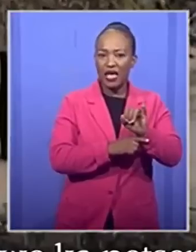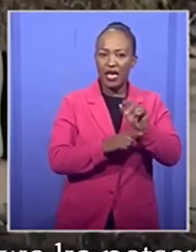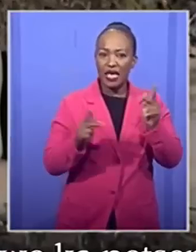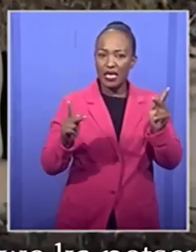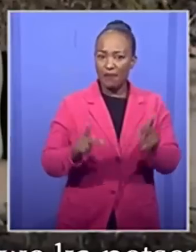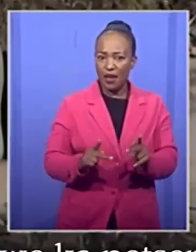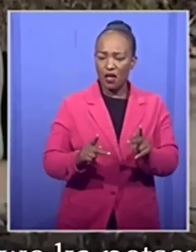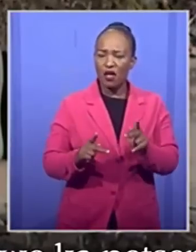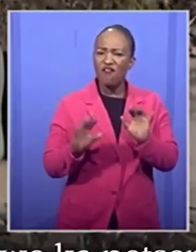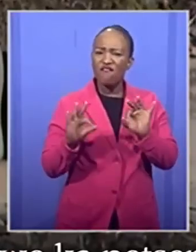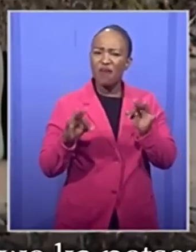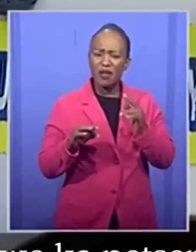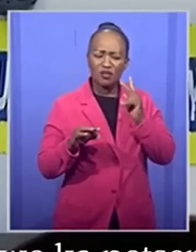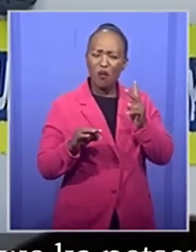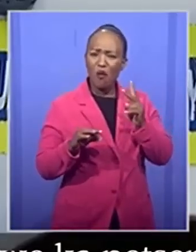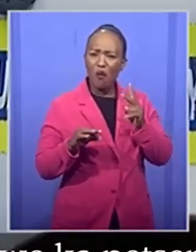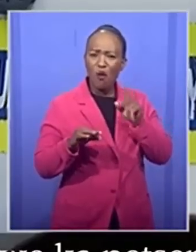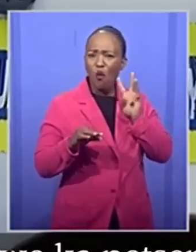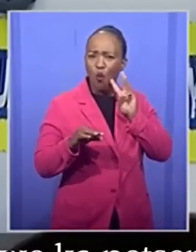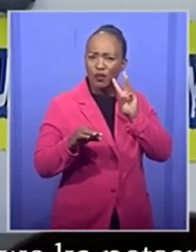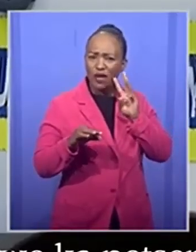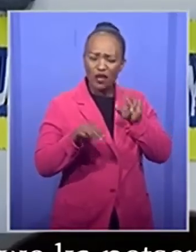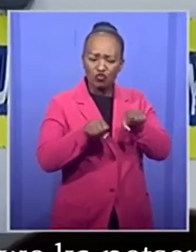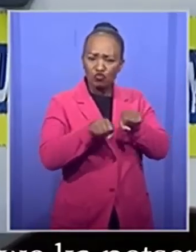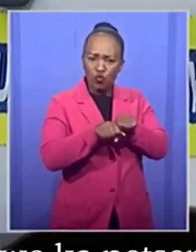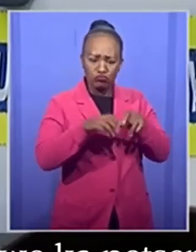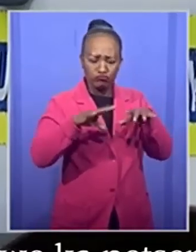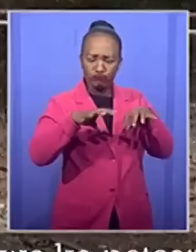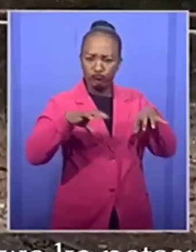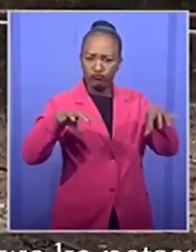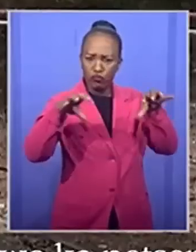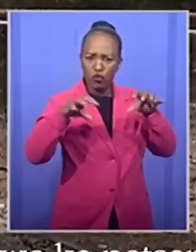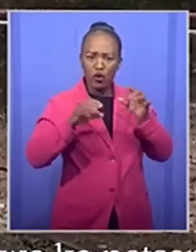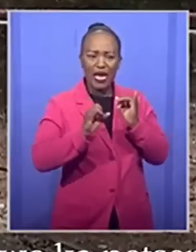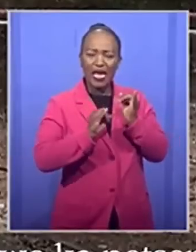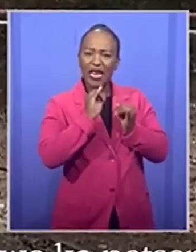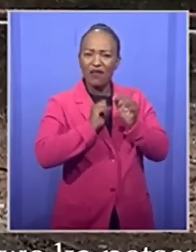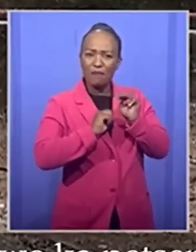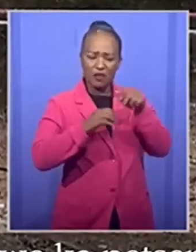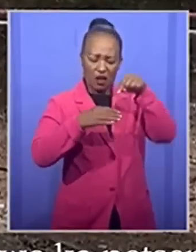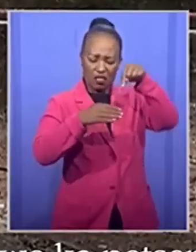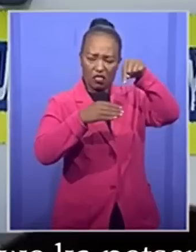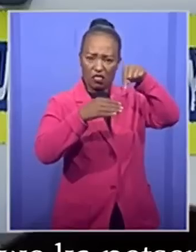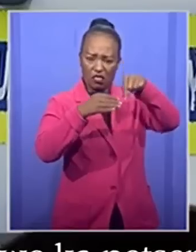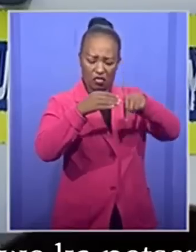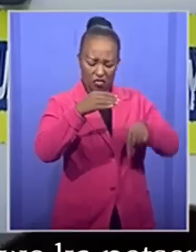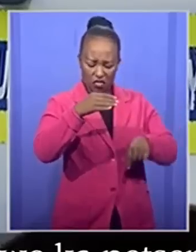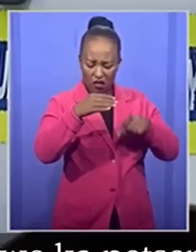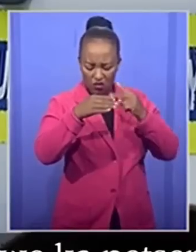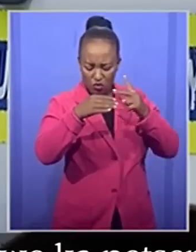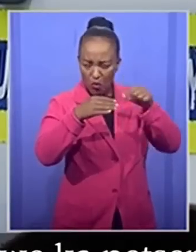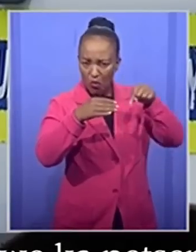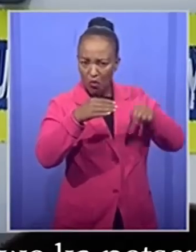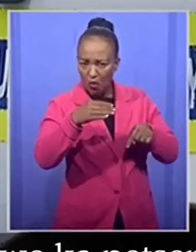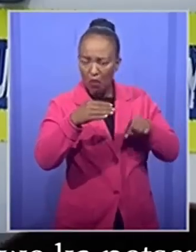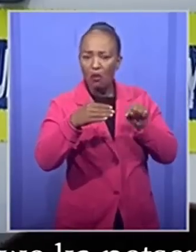shoes floating in the water. It's an 11-meter deep pit that had water inside as well. And they